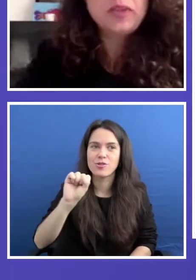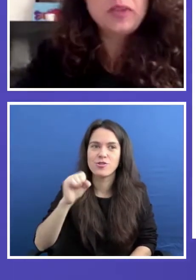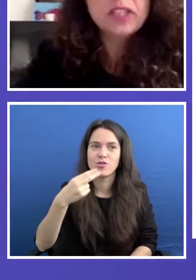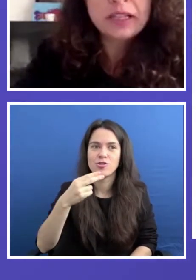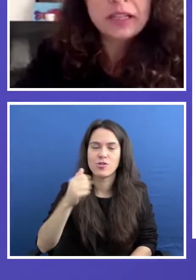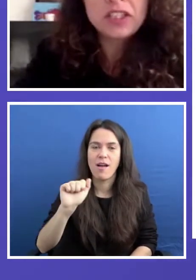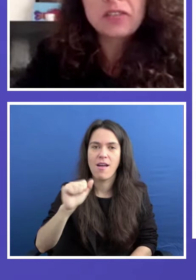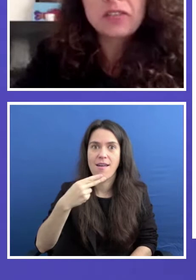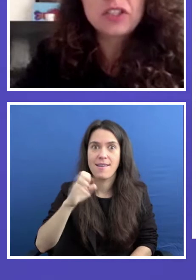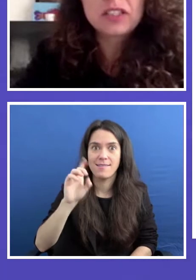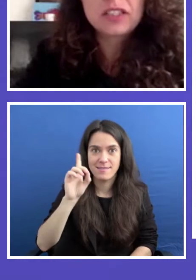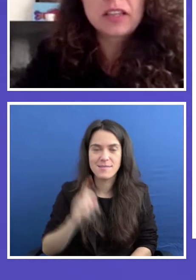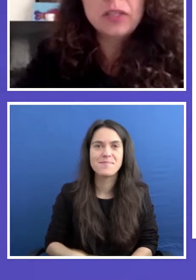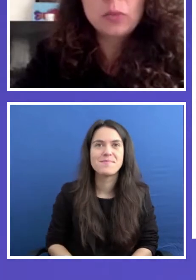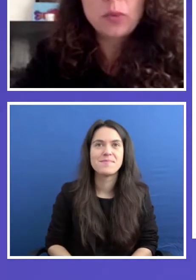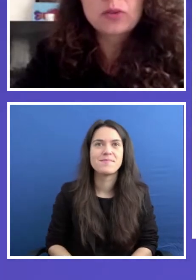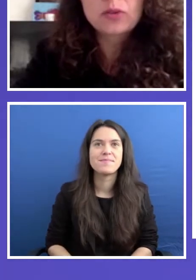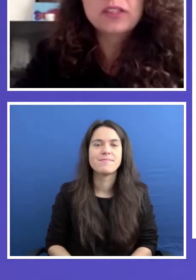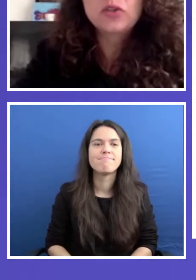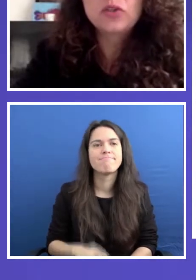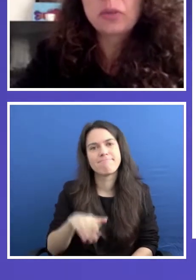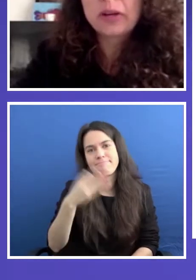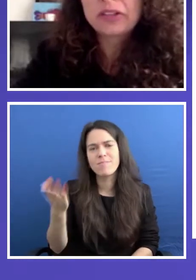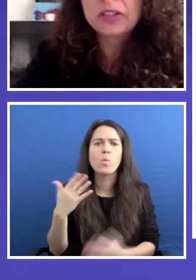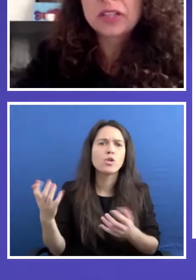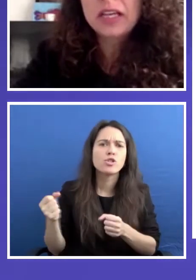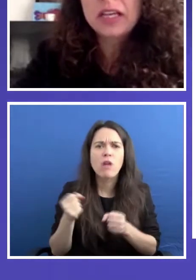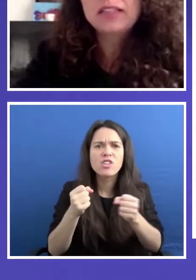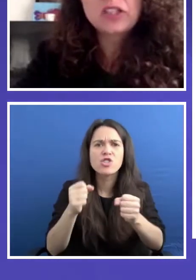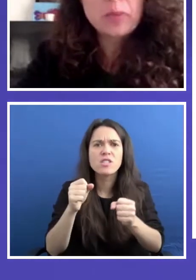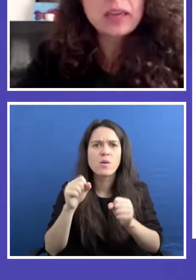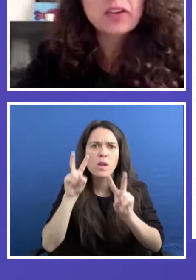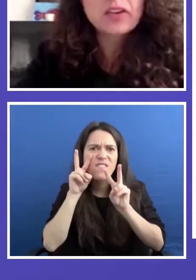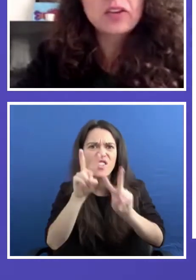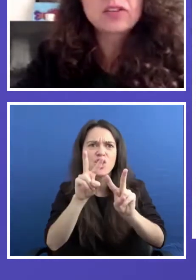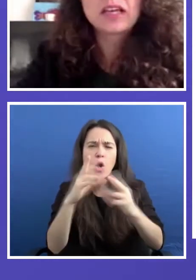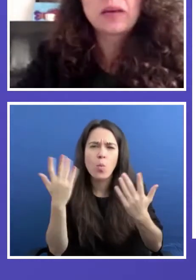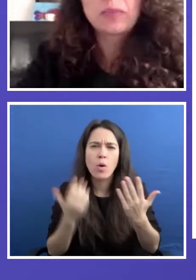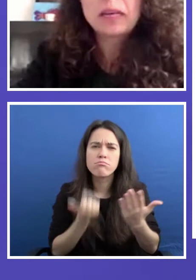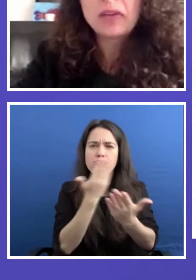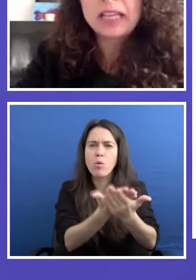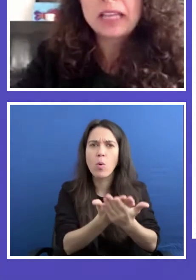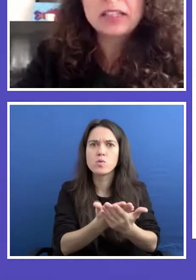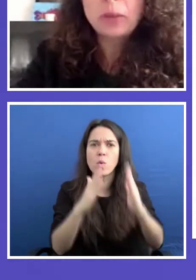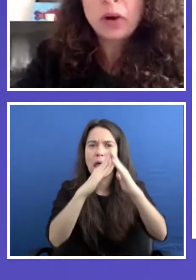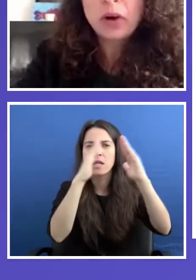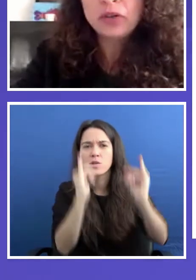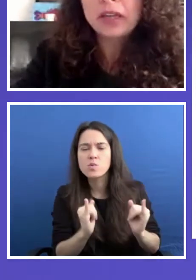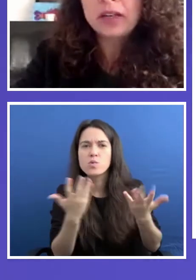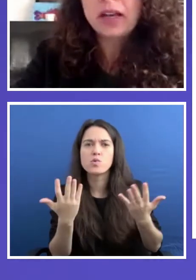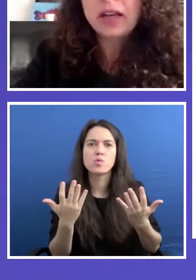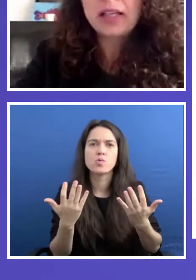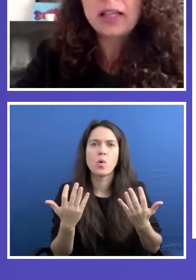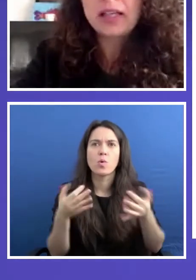Should be the strategies and visions that we need to propose to institutional partners, decision makers, public and private entities to empower youth